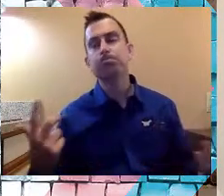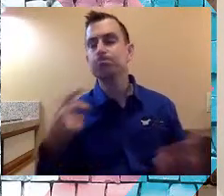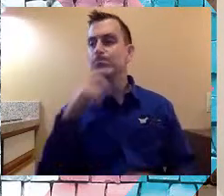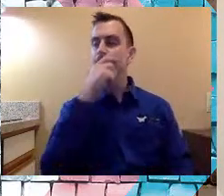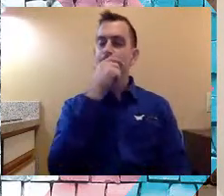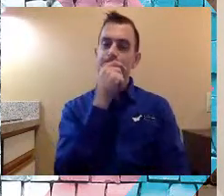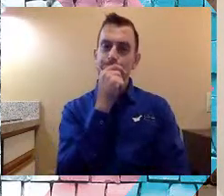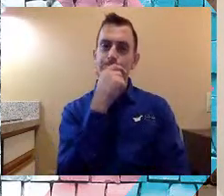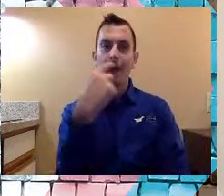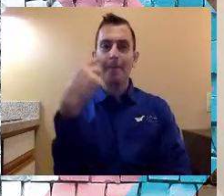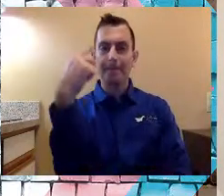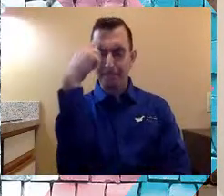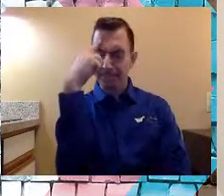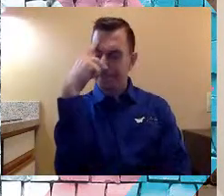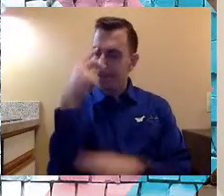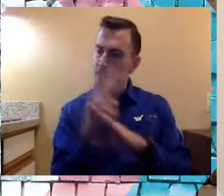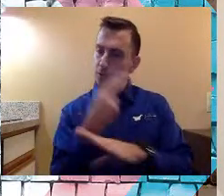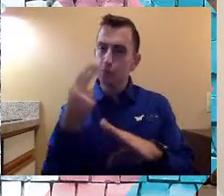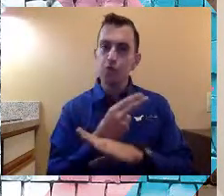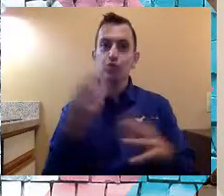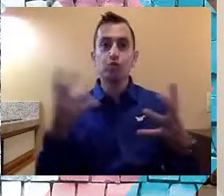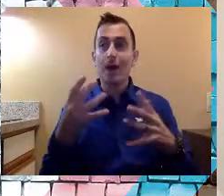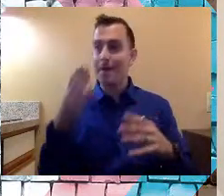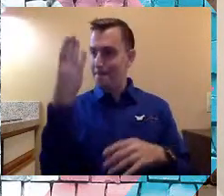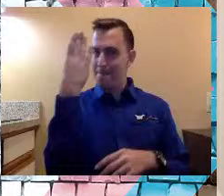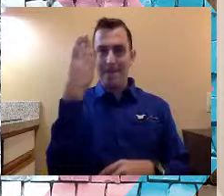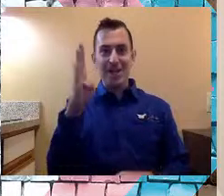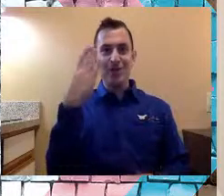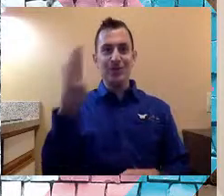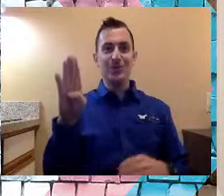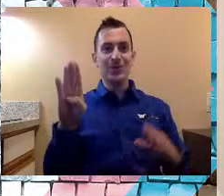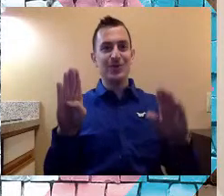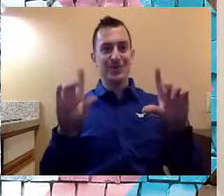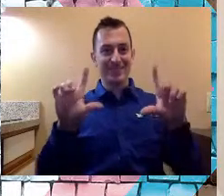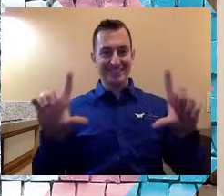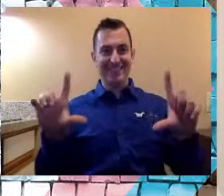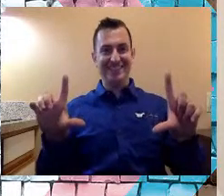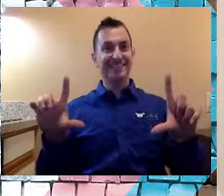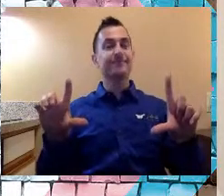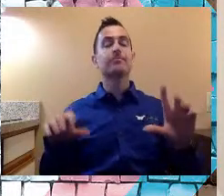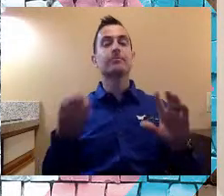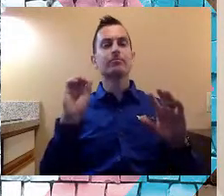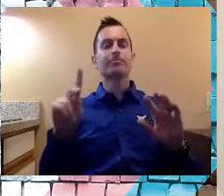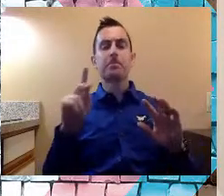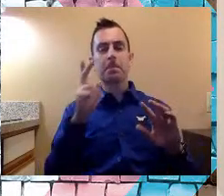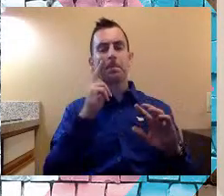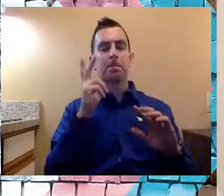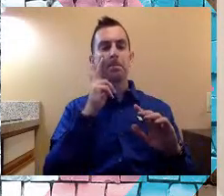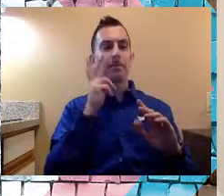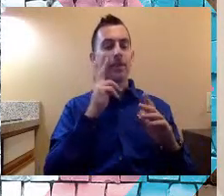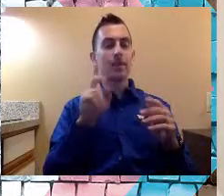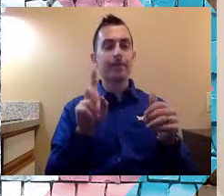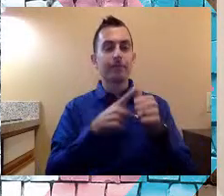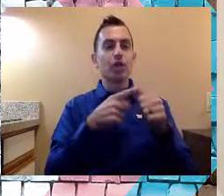I think I'm gonna use the blue cardstock. So what do you need? Let's see. To